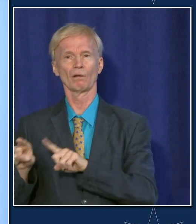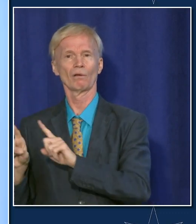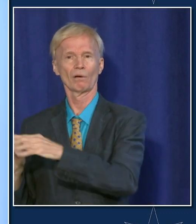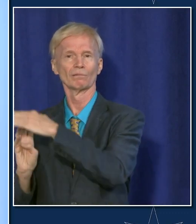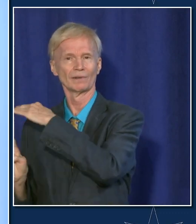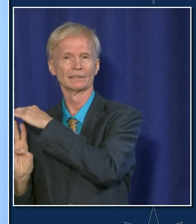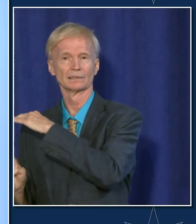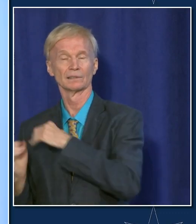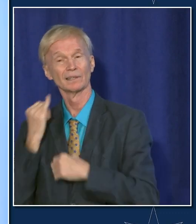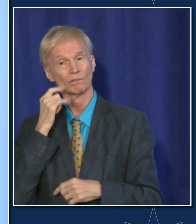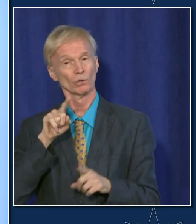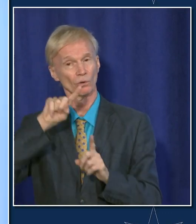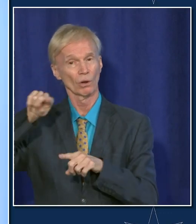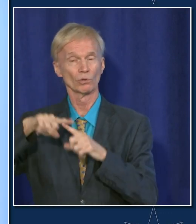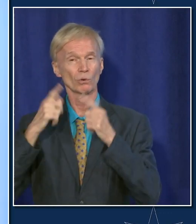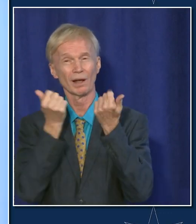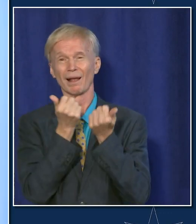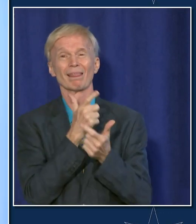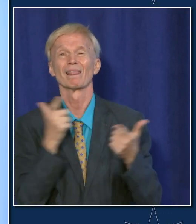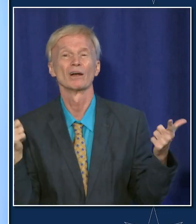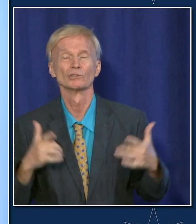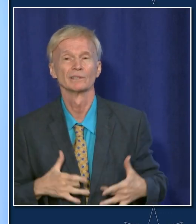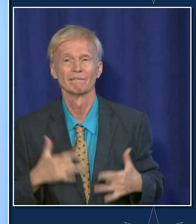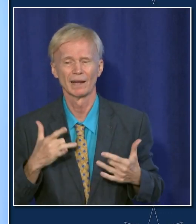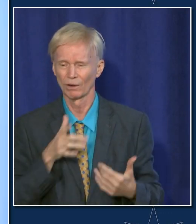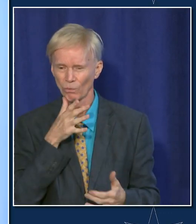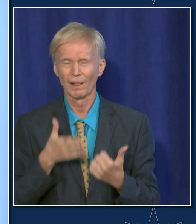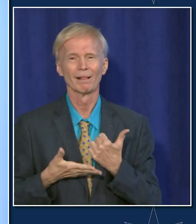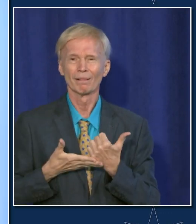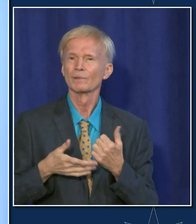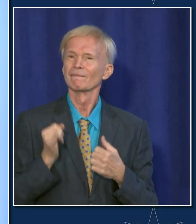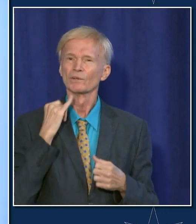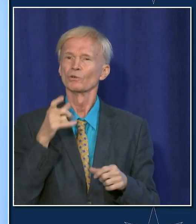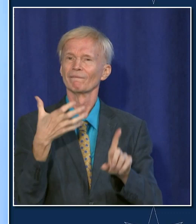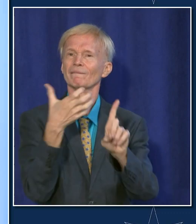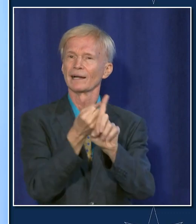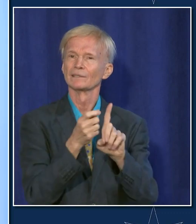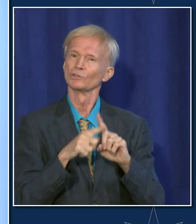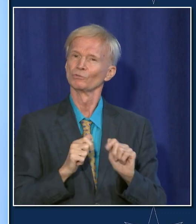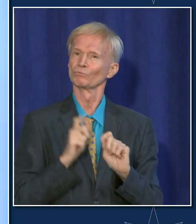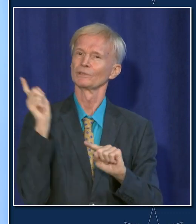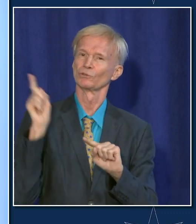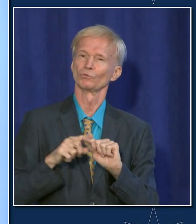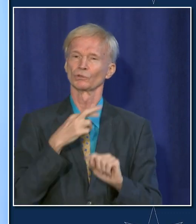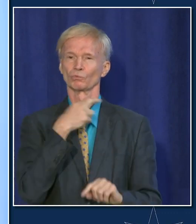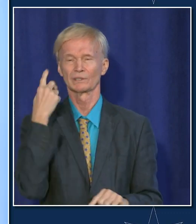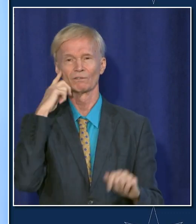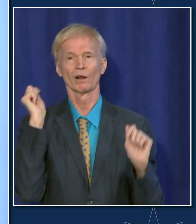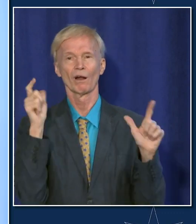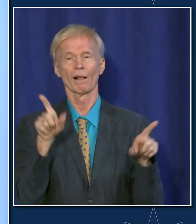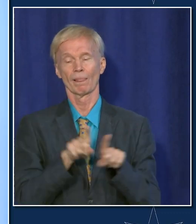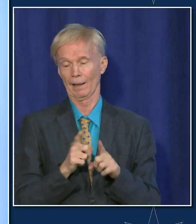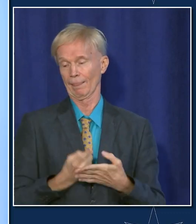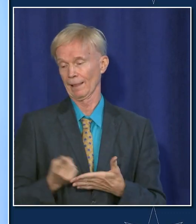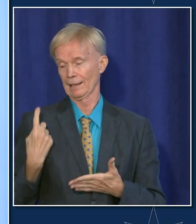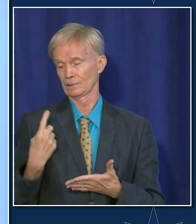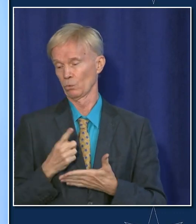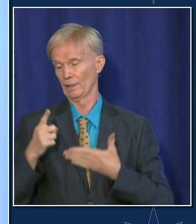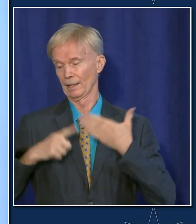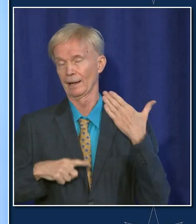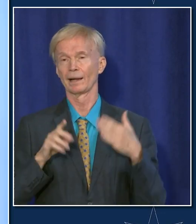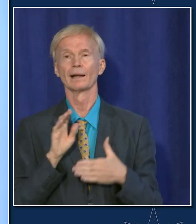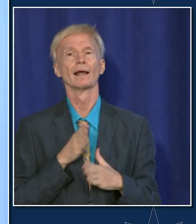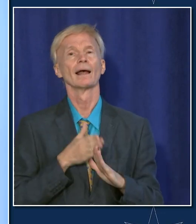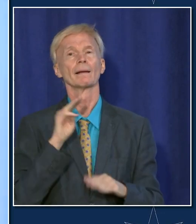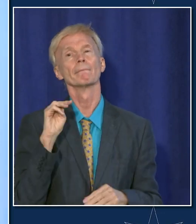going to large events, please get vaccinated. It helps reduce the risk for everybody. To give you a sense, for example, last weekend at Market Days, we had our